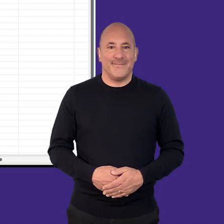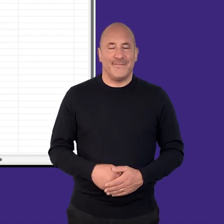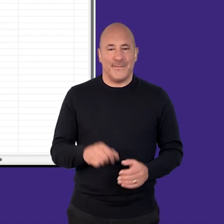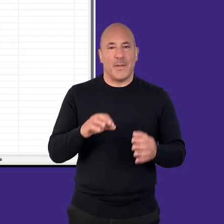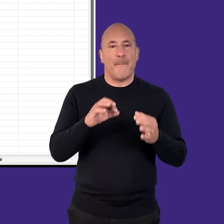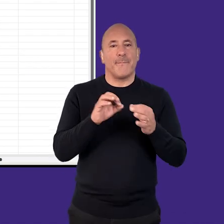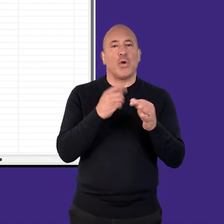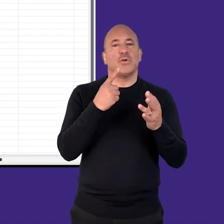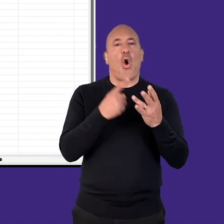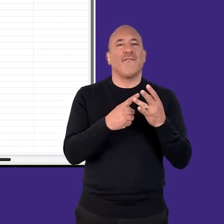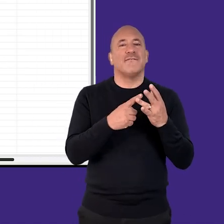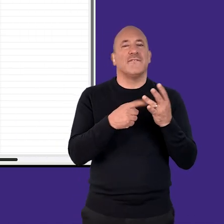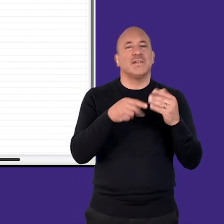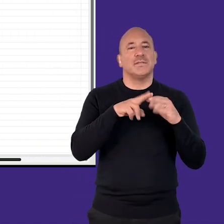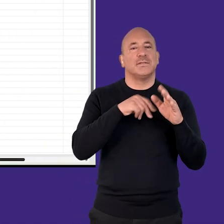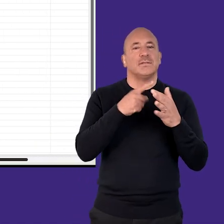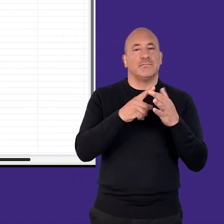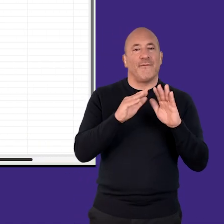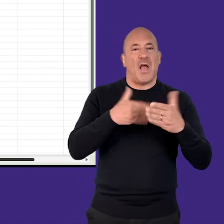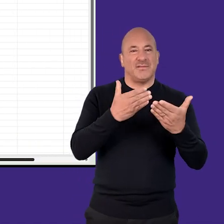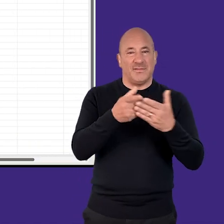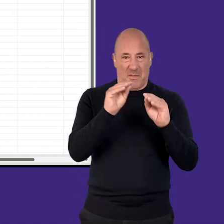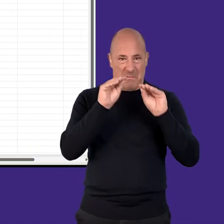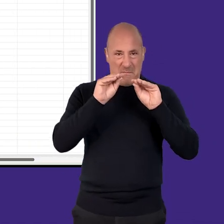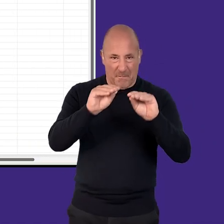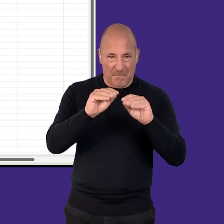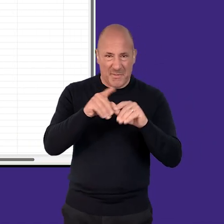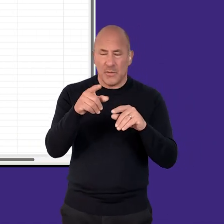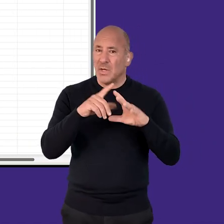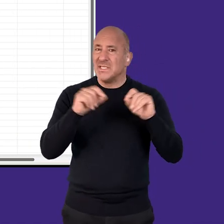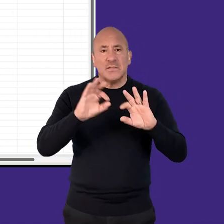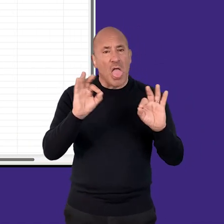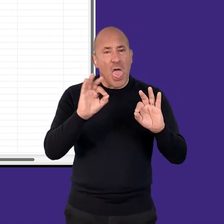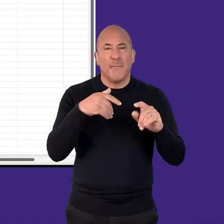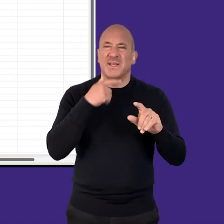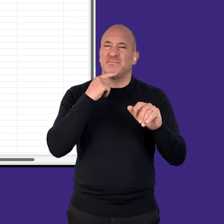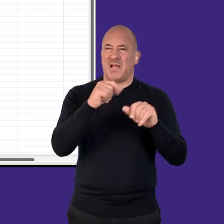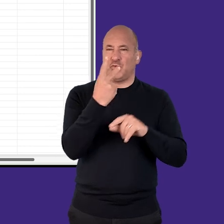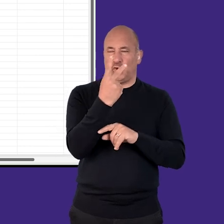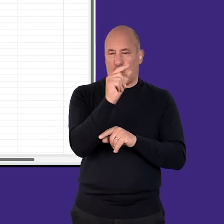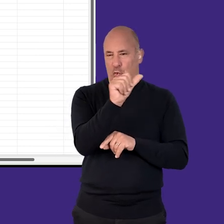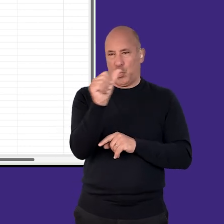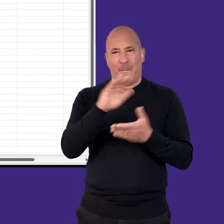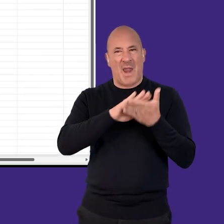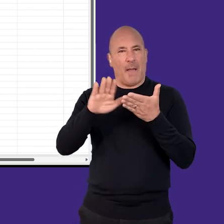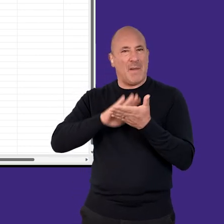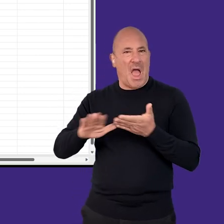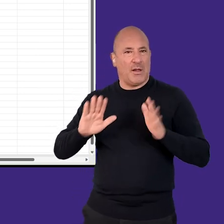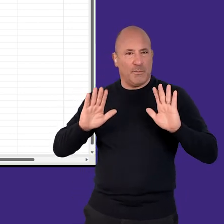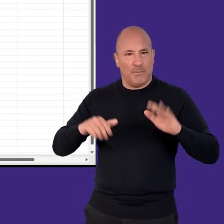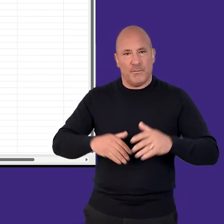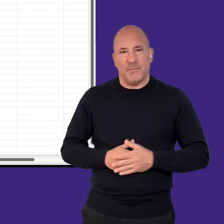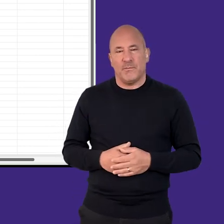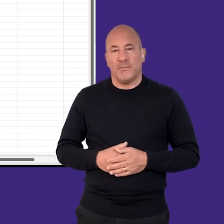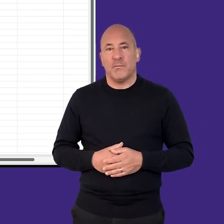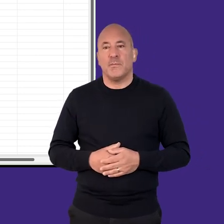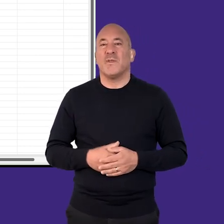Enter your box office provider. If your event is not ticketed, leave these next 2 sections